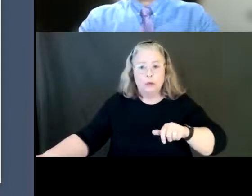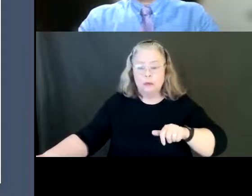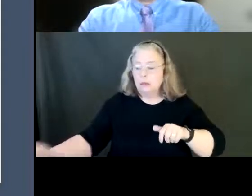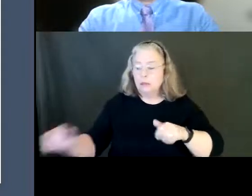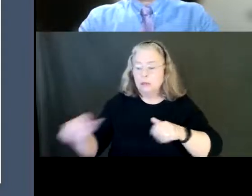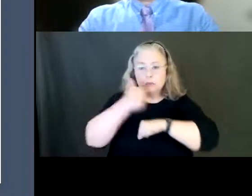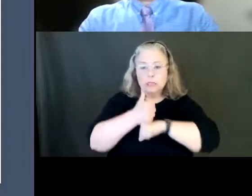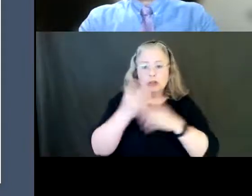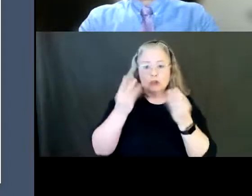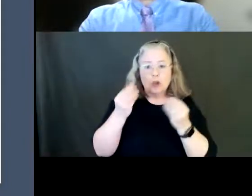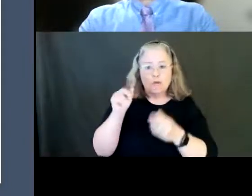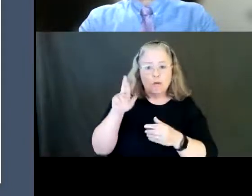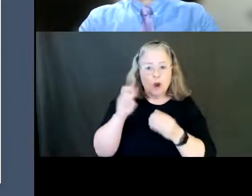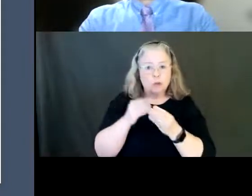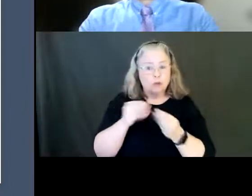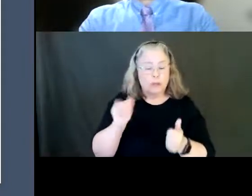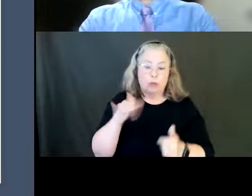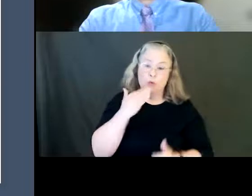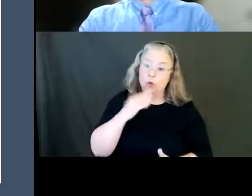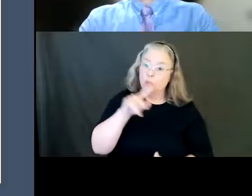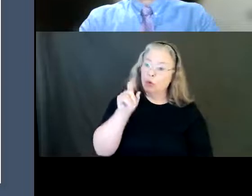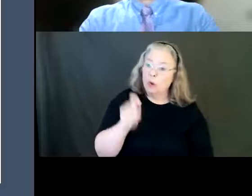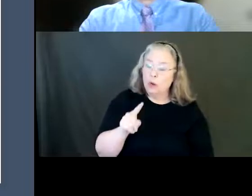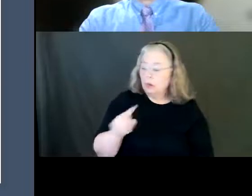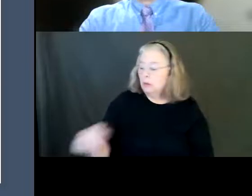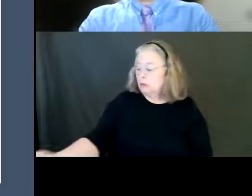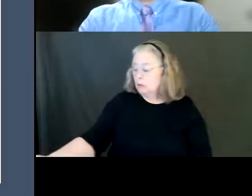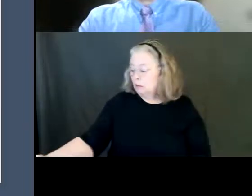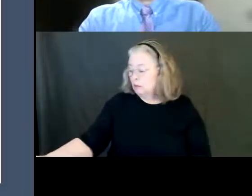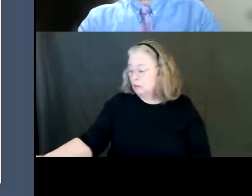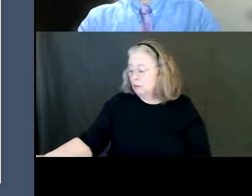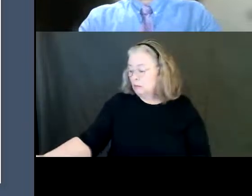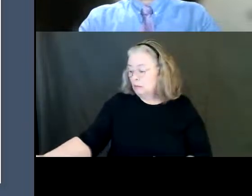solution? That's a great question and something that needs to be considered.